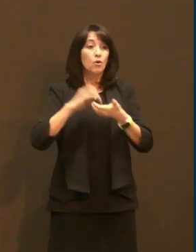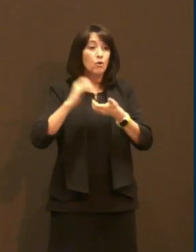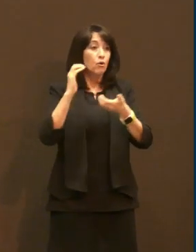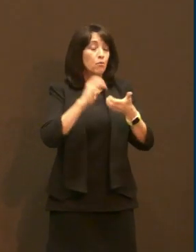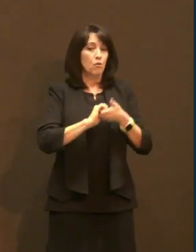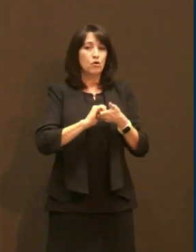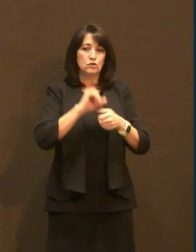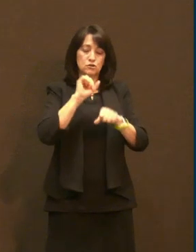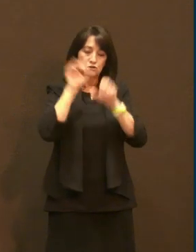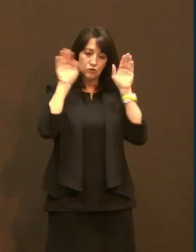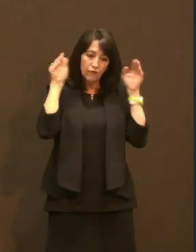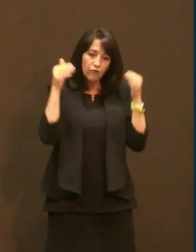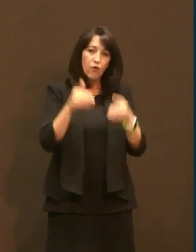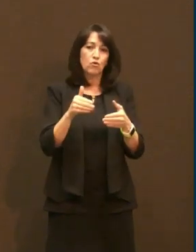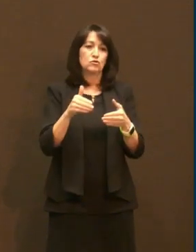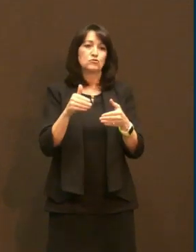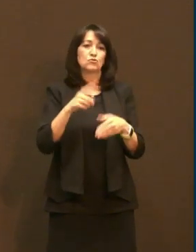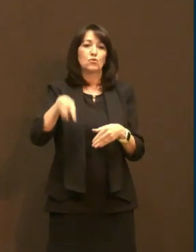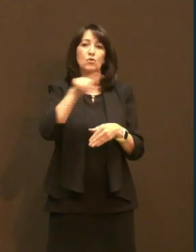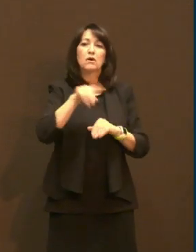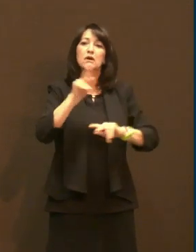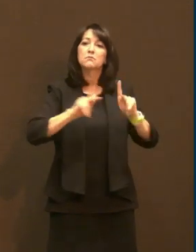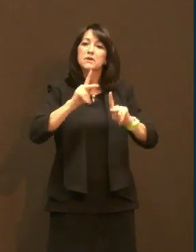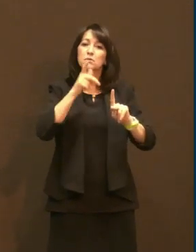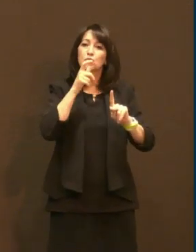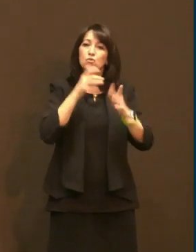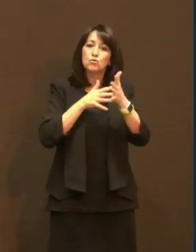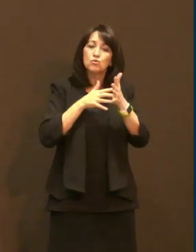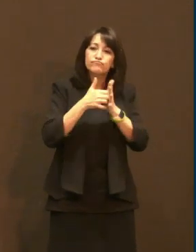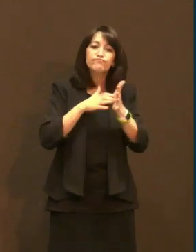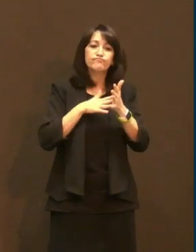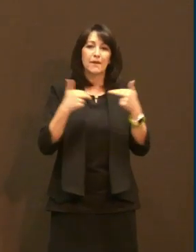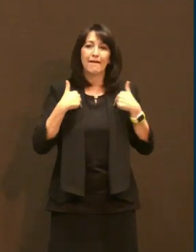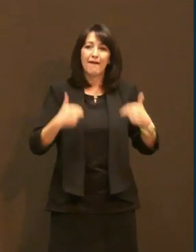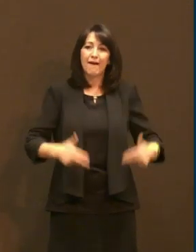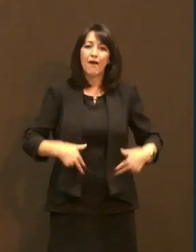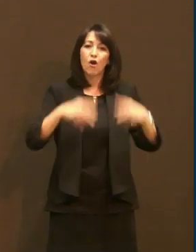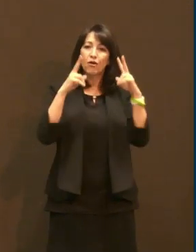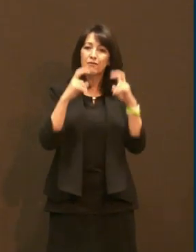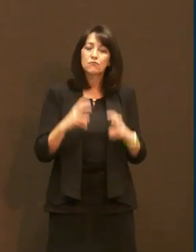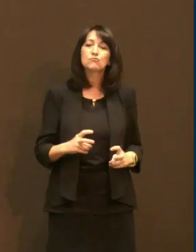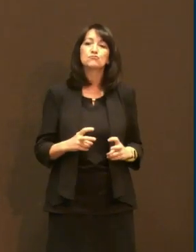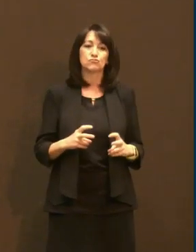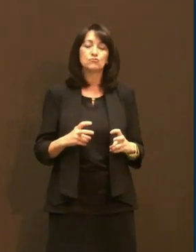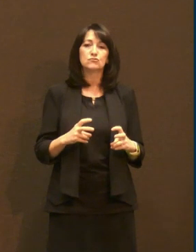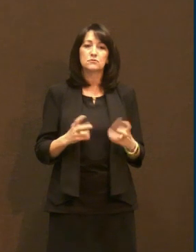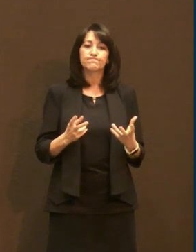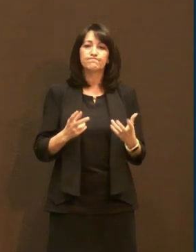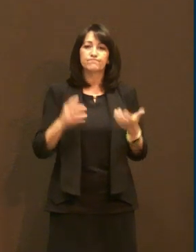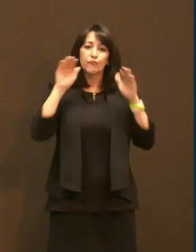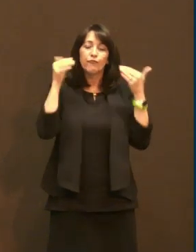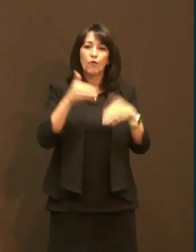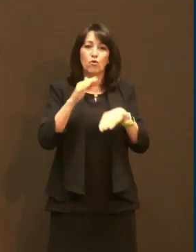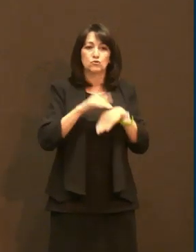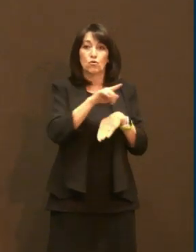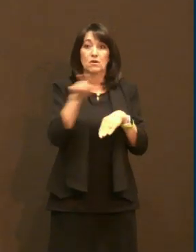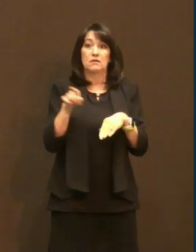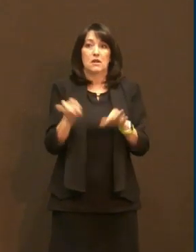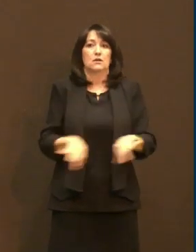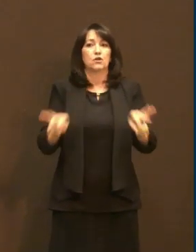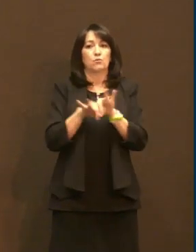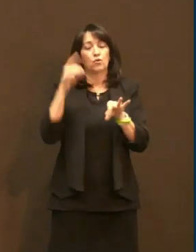communities and in this virus outbreak area in Sussex County. We have both